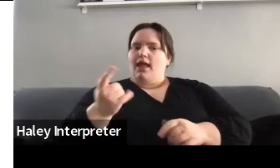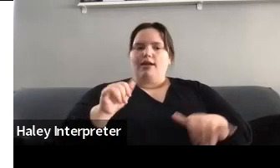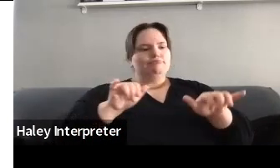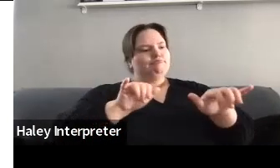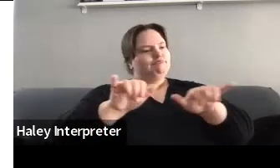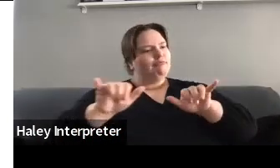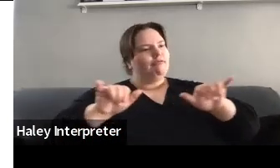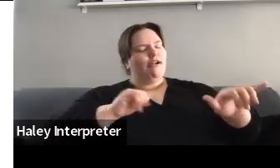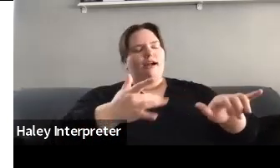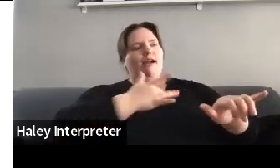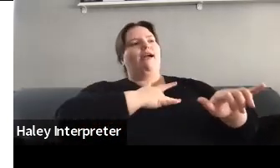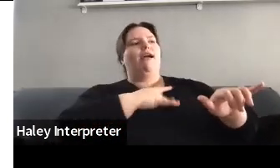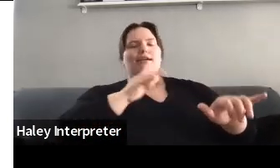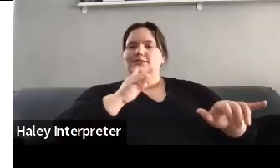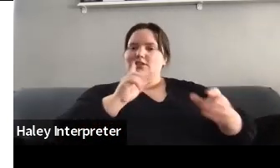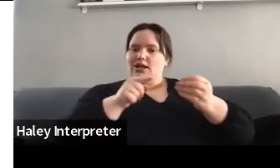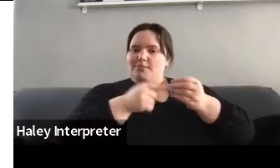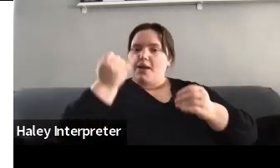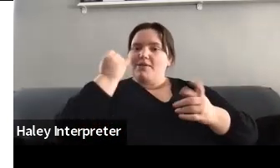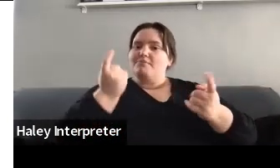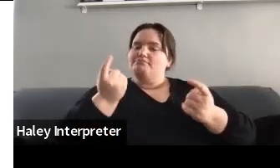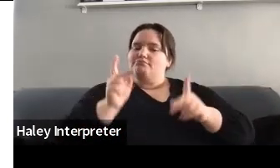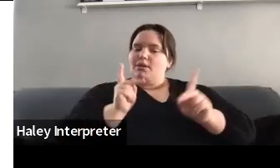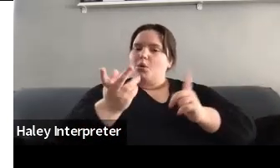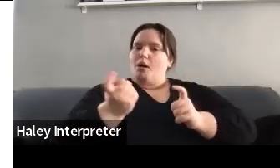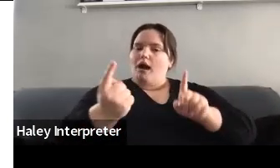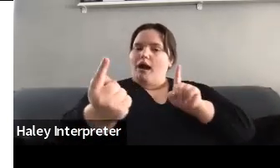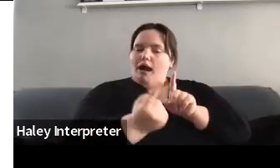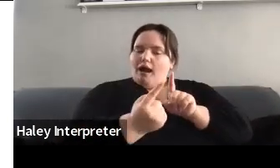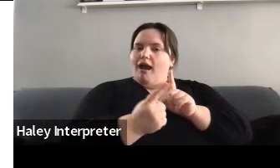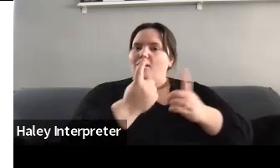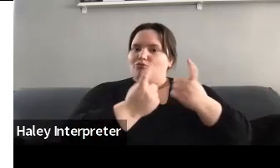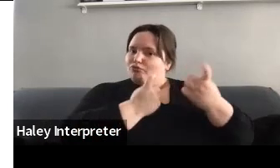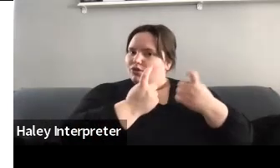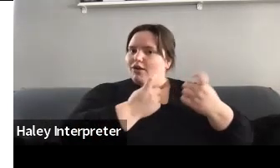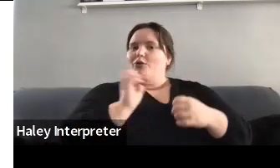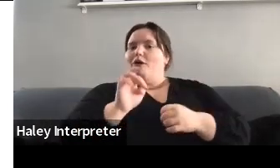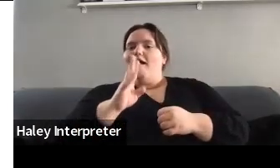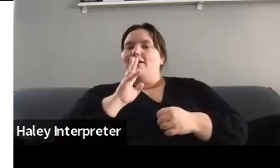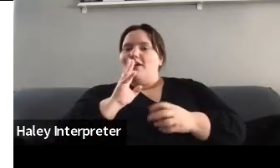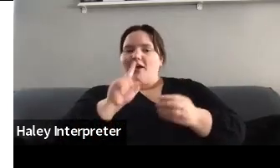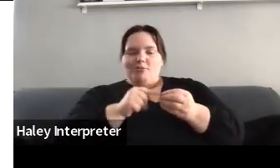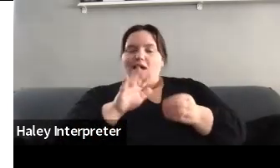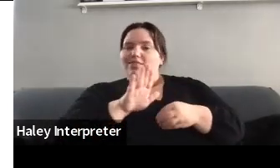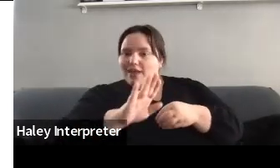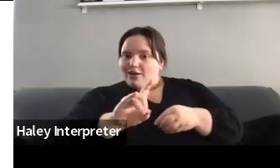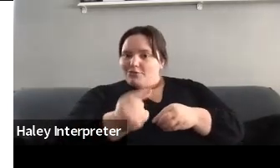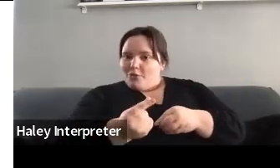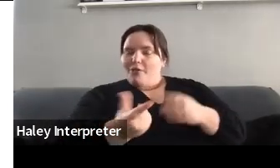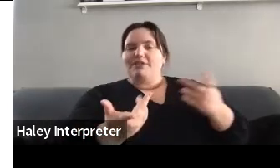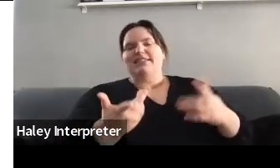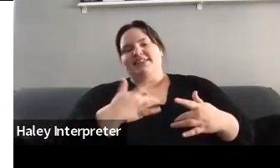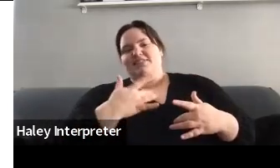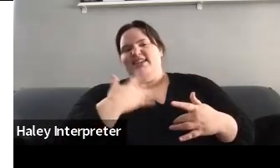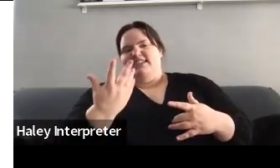want to approach and ask questions, um, or talk about their dog. So I just feel like it kind of breaks